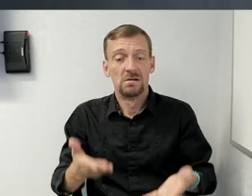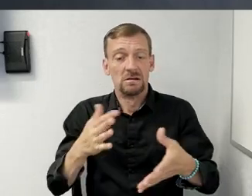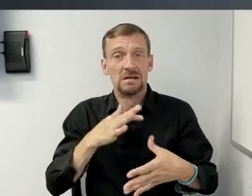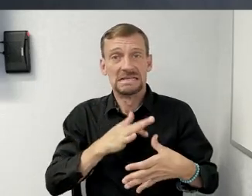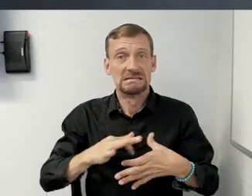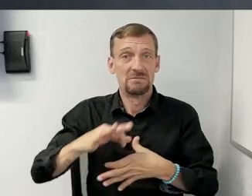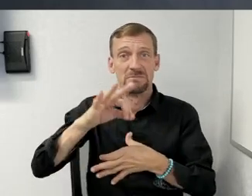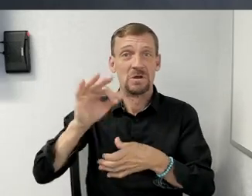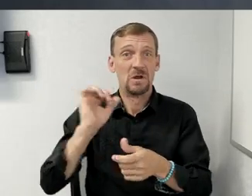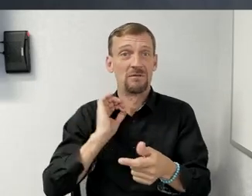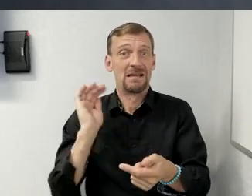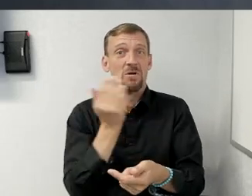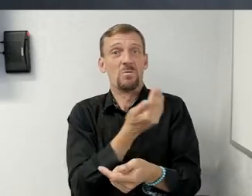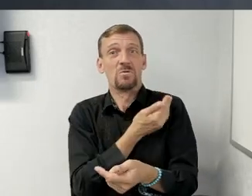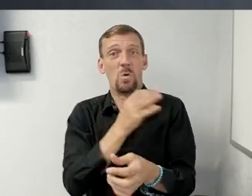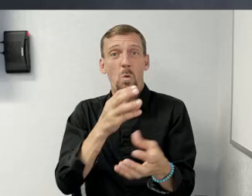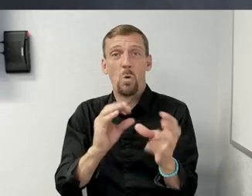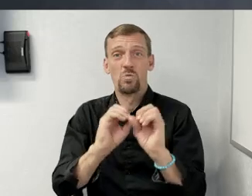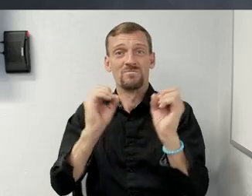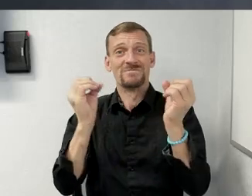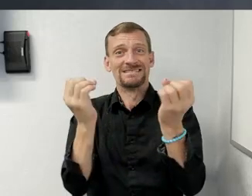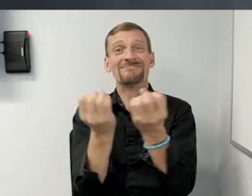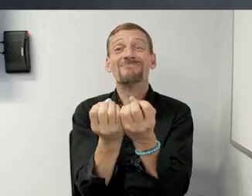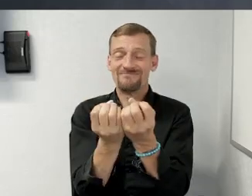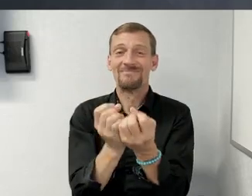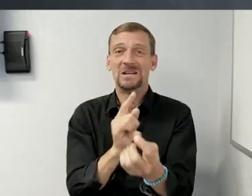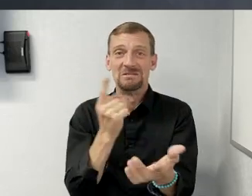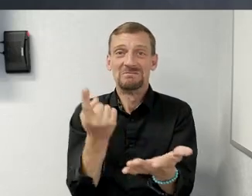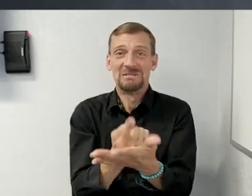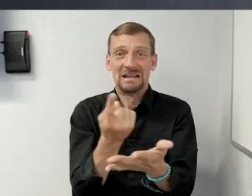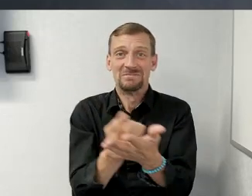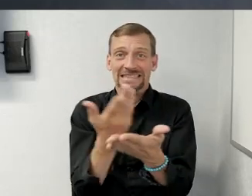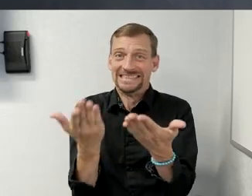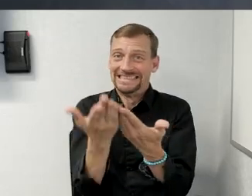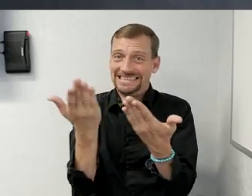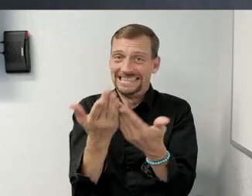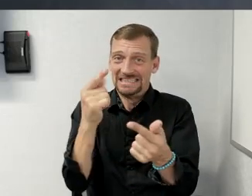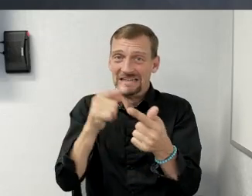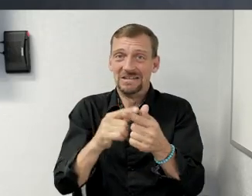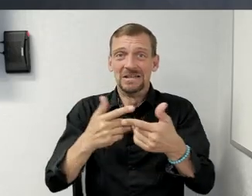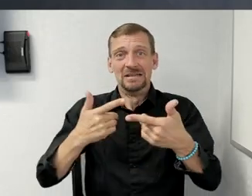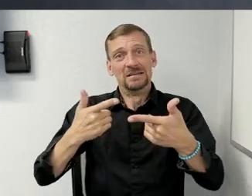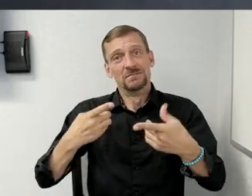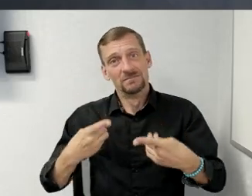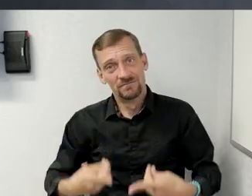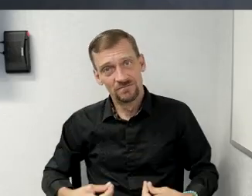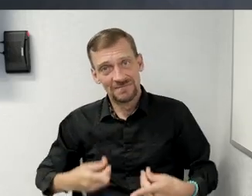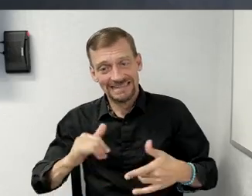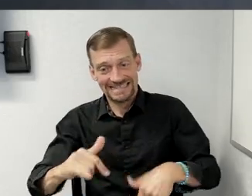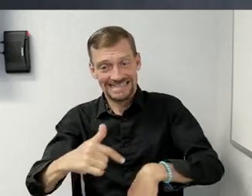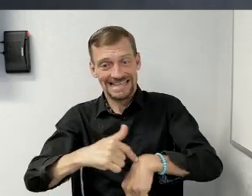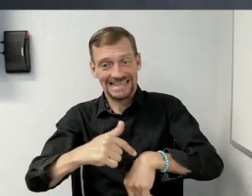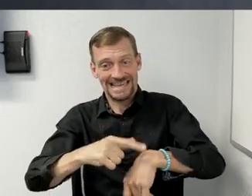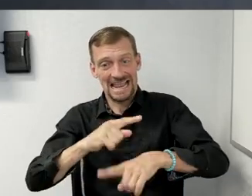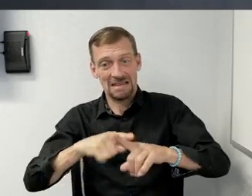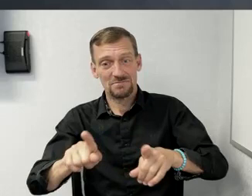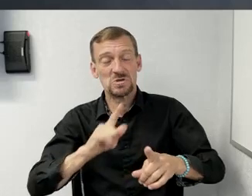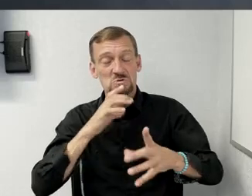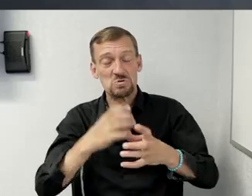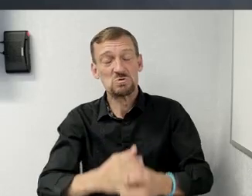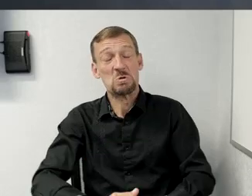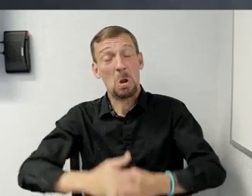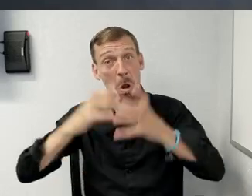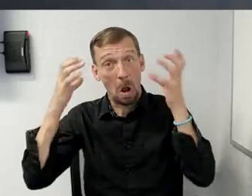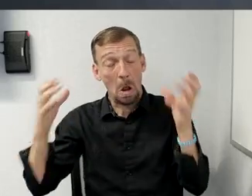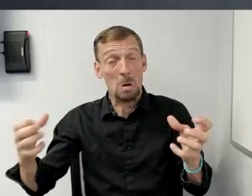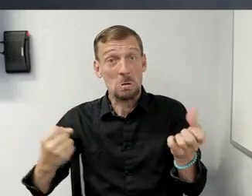our organization. And it's easy to get kind of down during these difficult times, but just the outpouring of support and